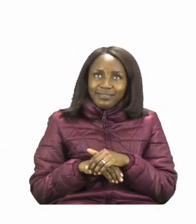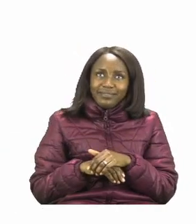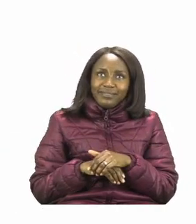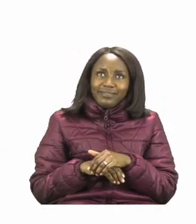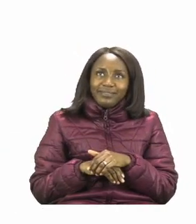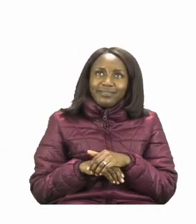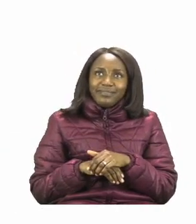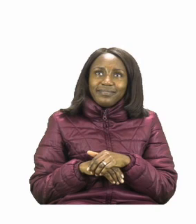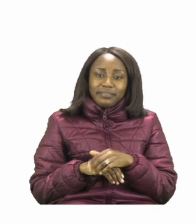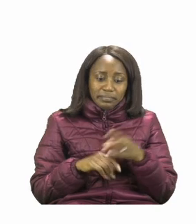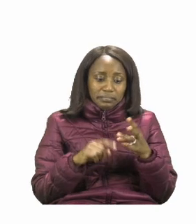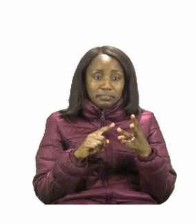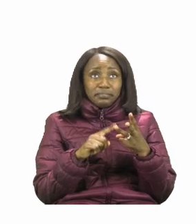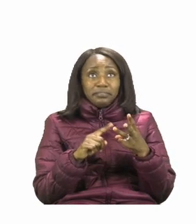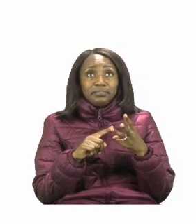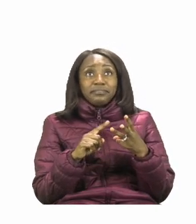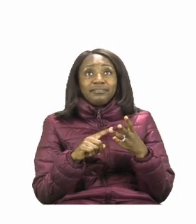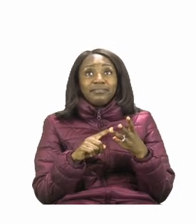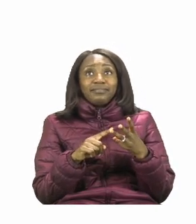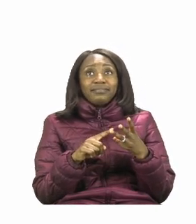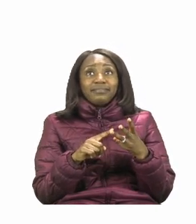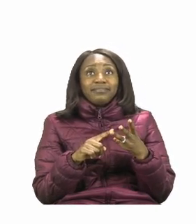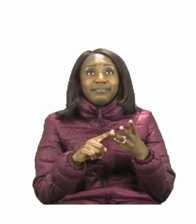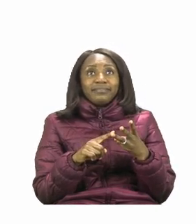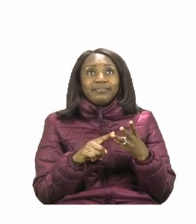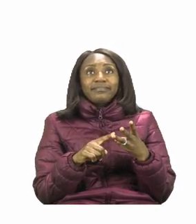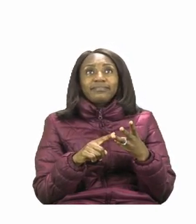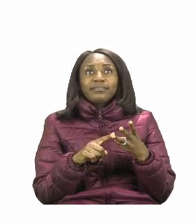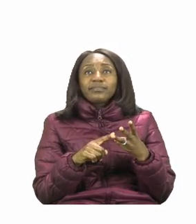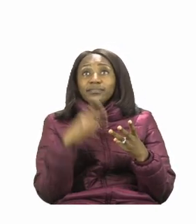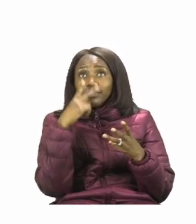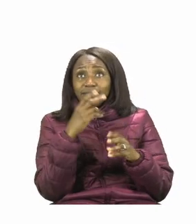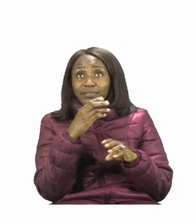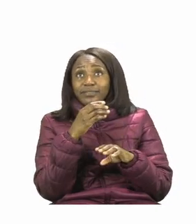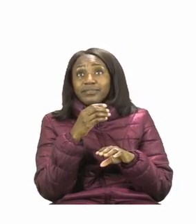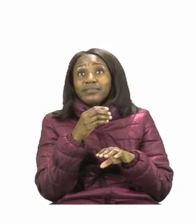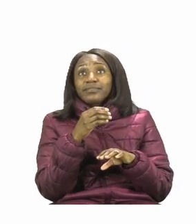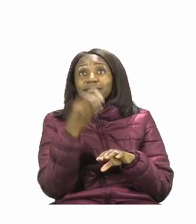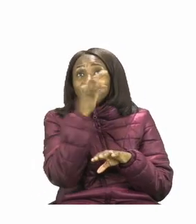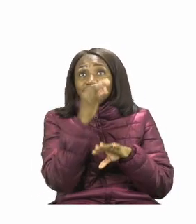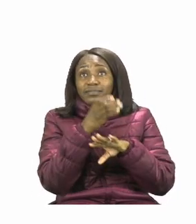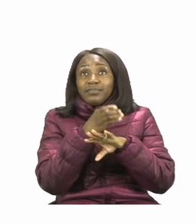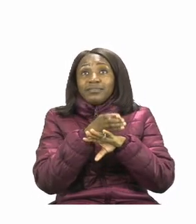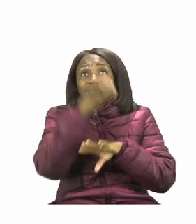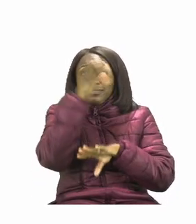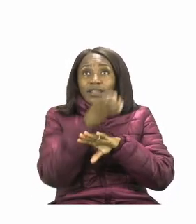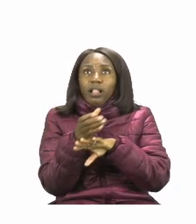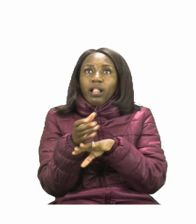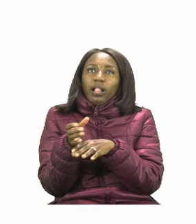Then our number 3 can be the one where you can see the football hitting the vase.